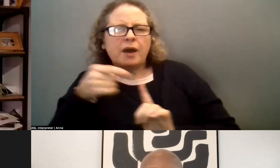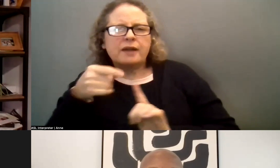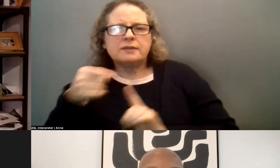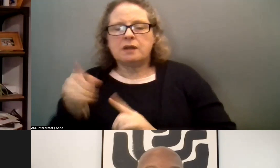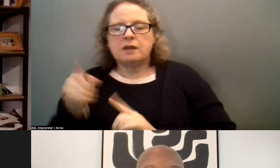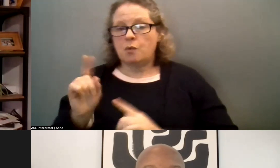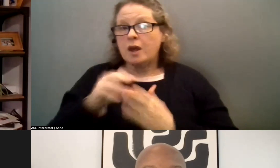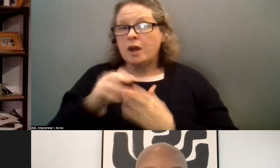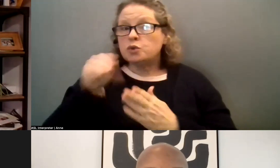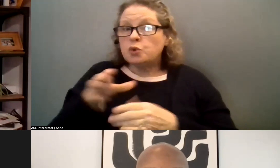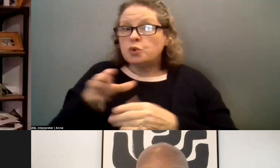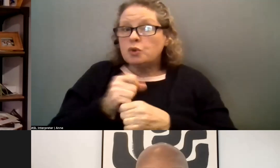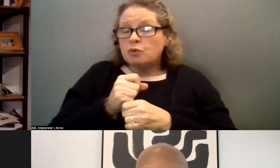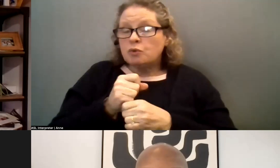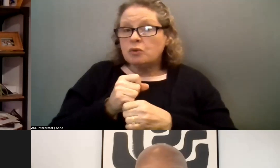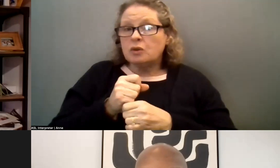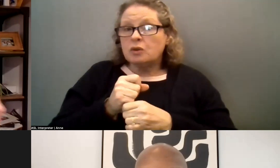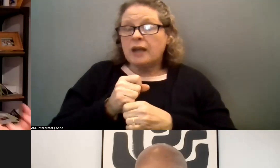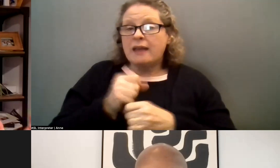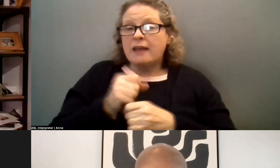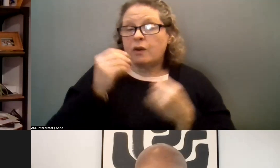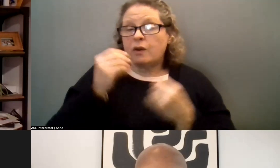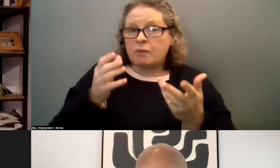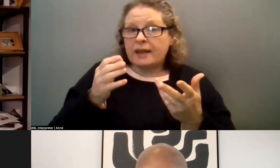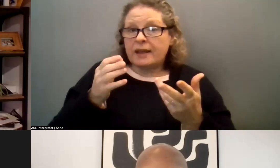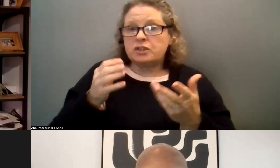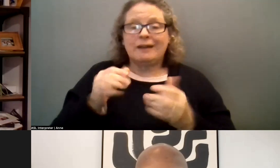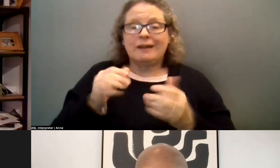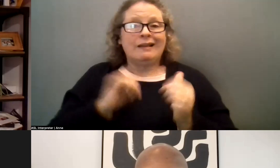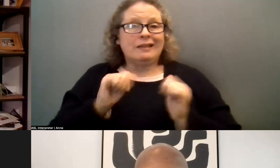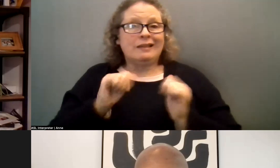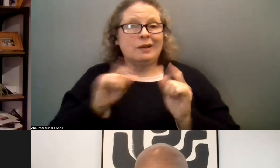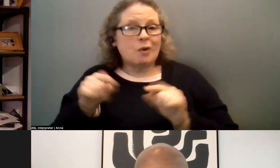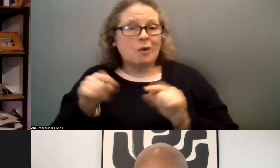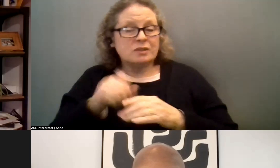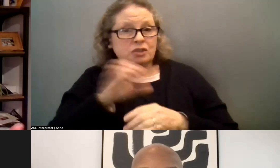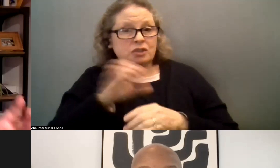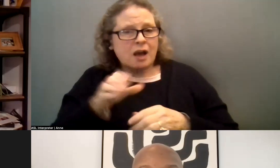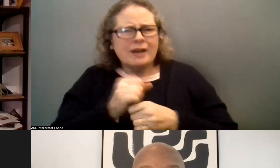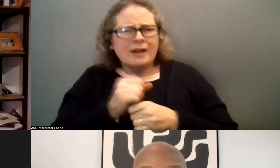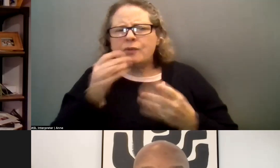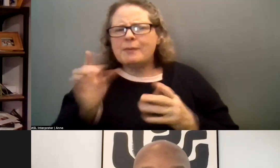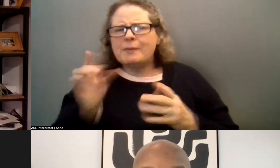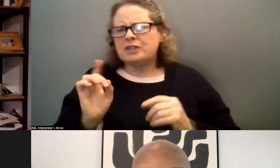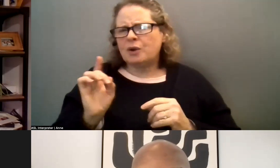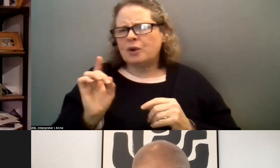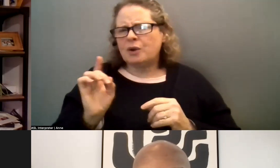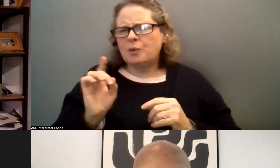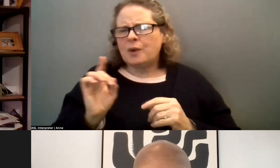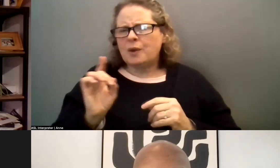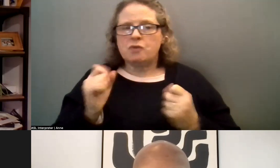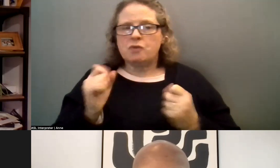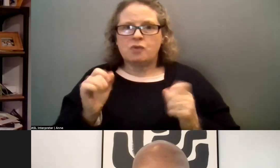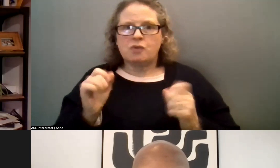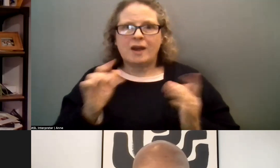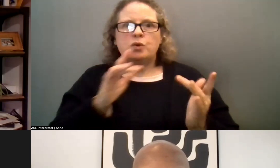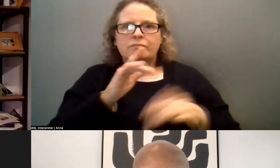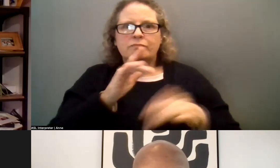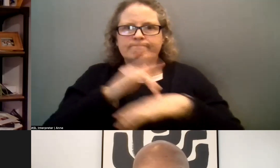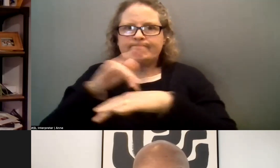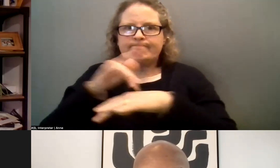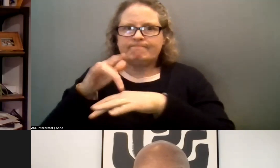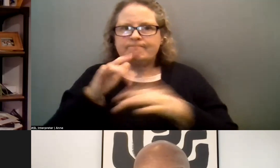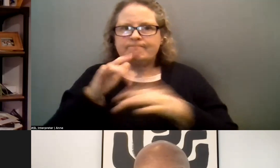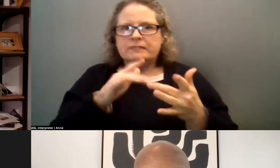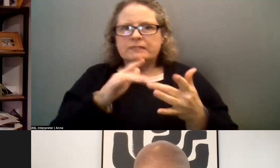getting their information, where are theater goers in Chicago getting their information and trying to get there, would be